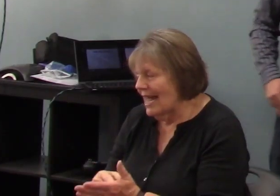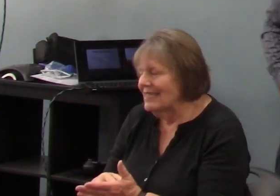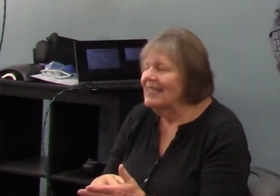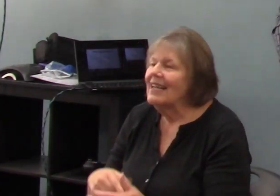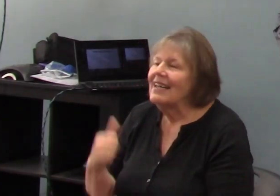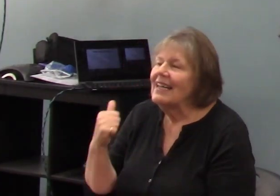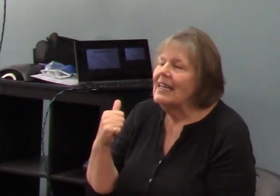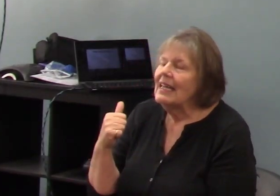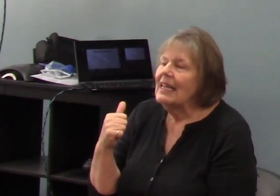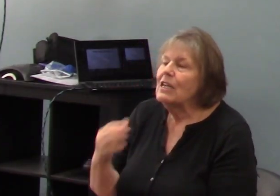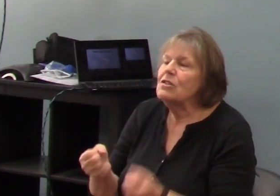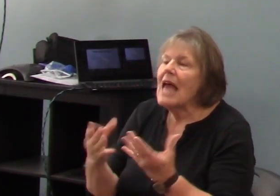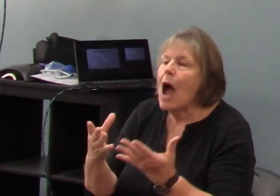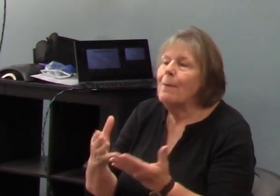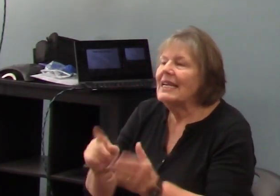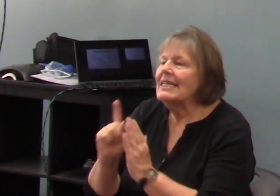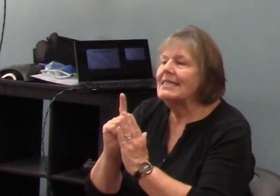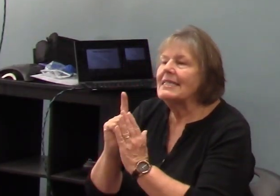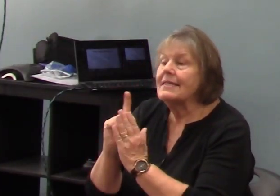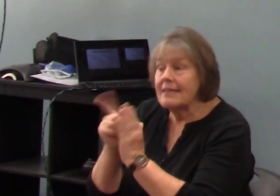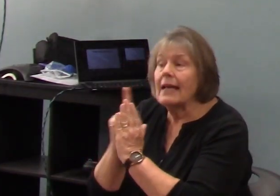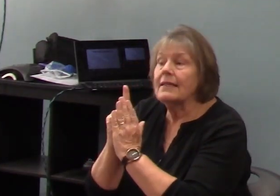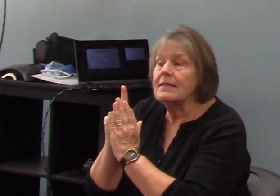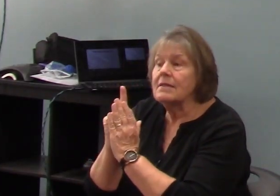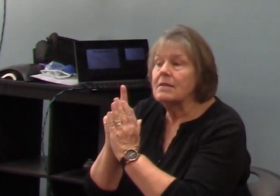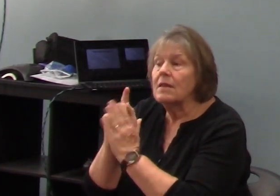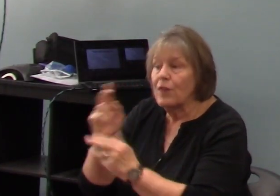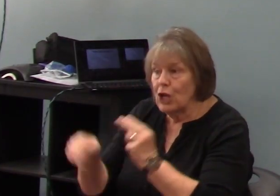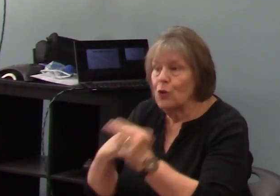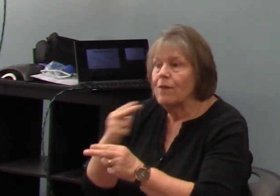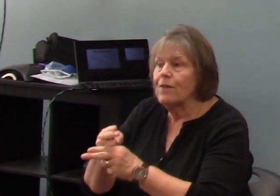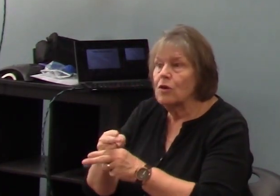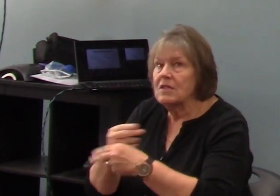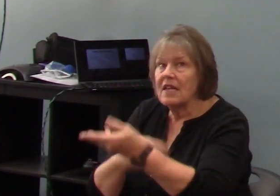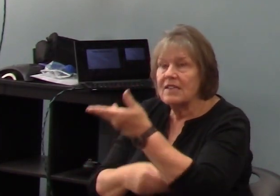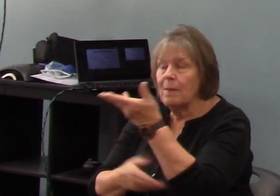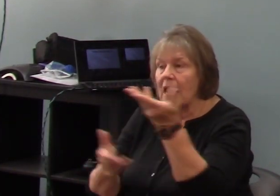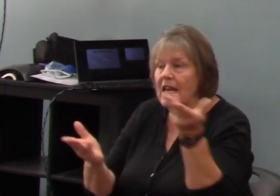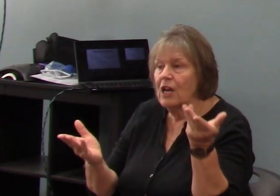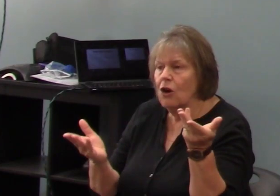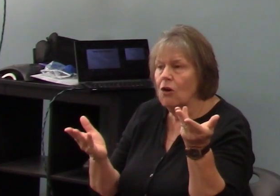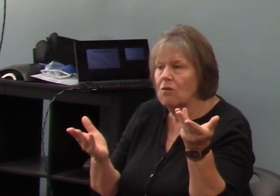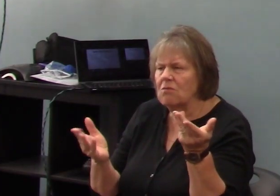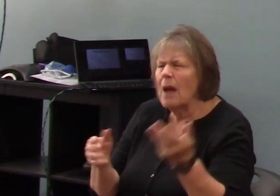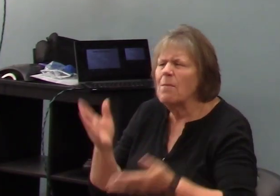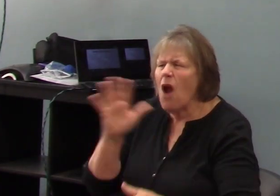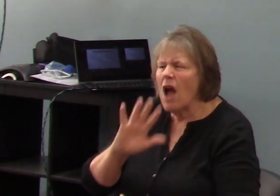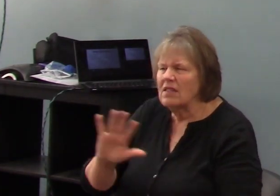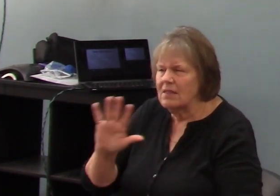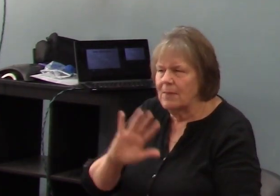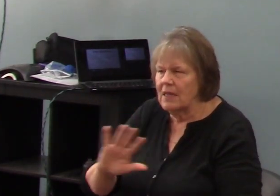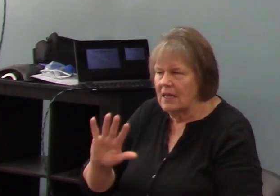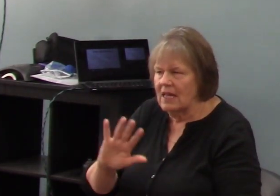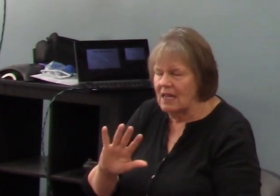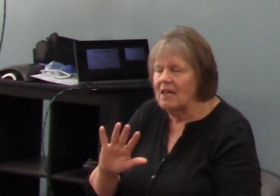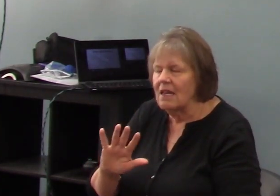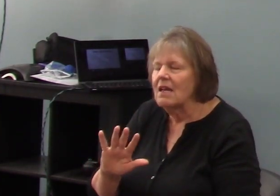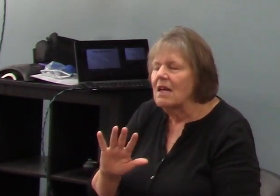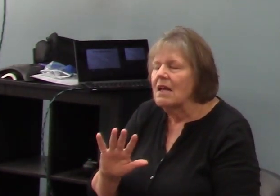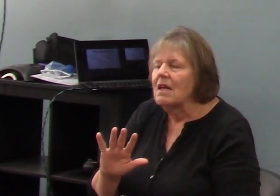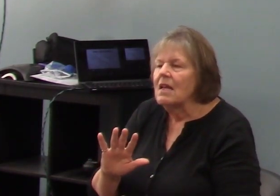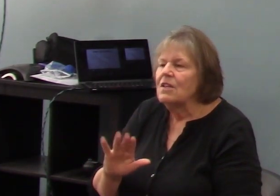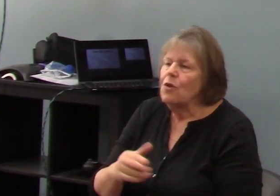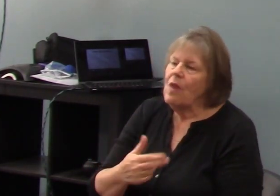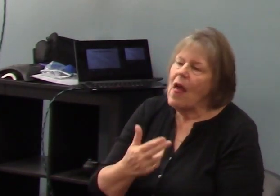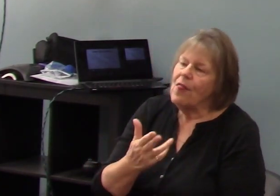of seconds the universe has been in existence, approximately. So if we were to count up the 13.8 billion